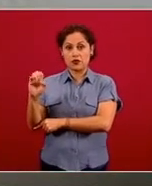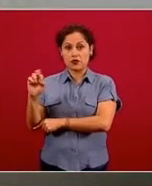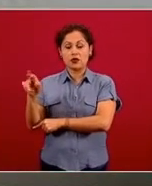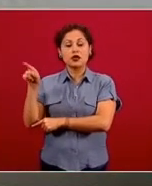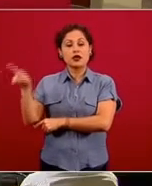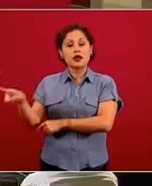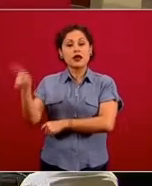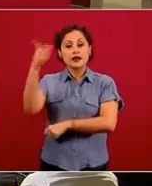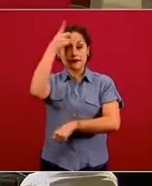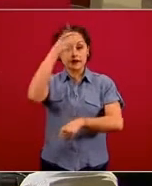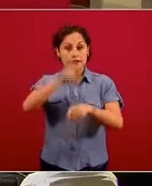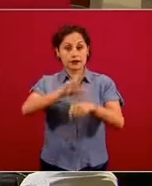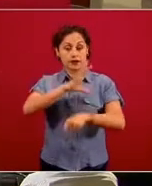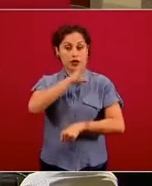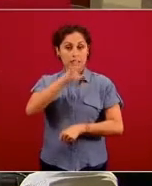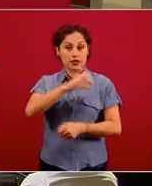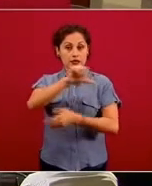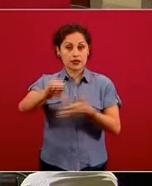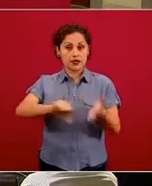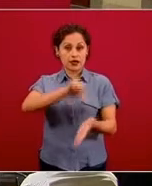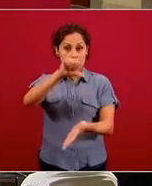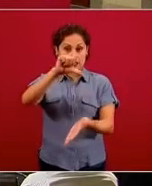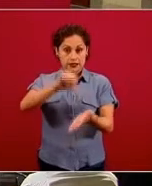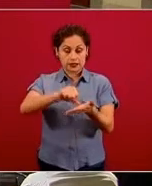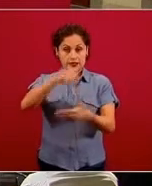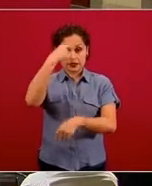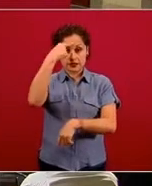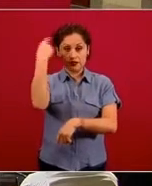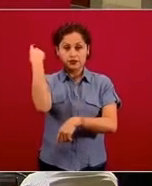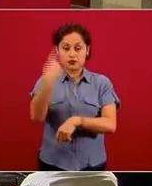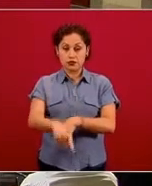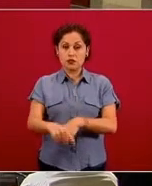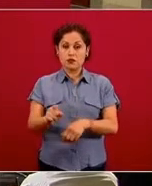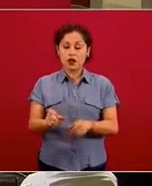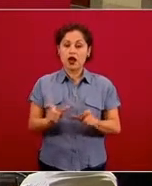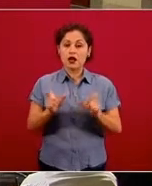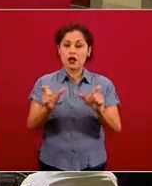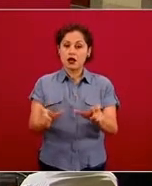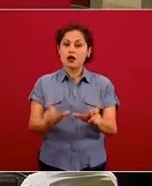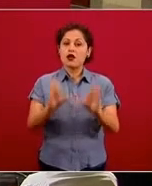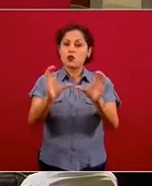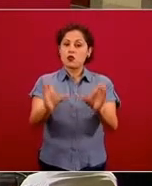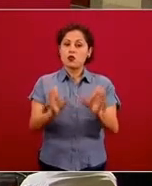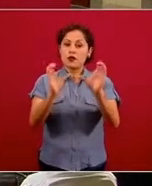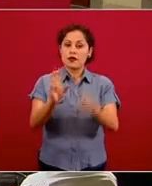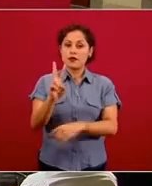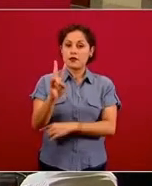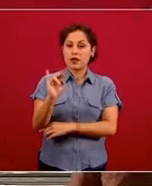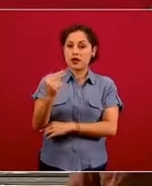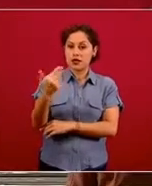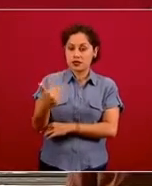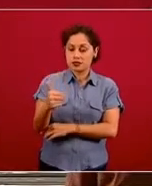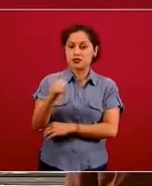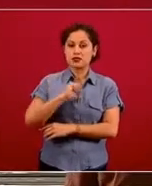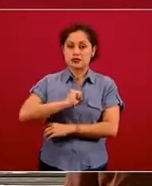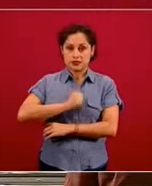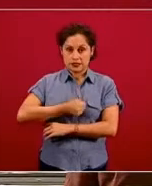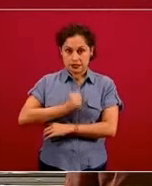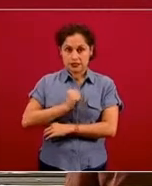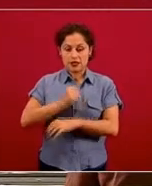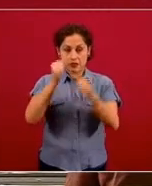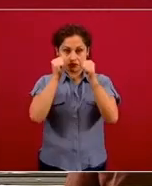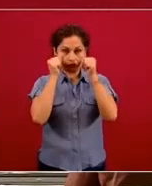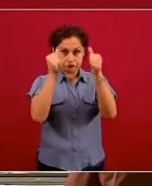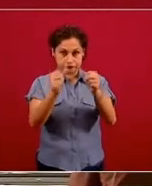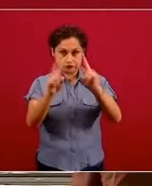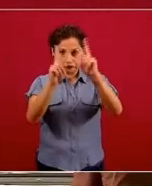directora general who is del the Centro General Nacional Director para la of the Prevención y National Control Center del for the Prevention and VIH-Sida. Control of HIV, Nos va a hablar de un tema que AIDS. ella coordinó She